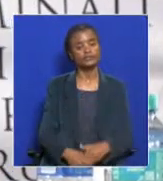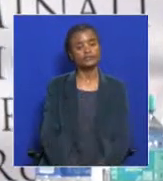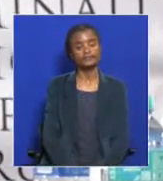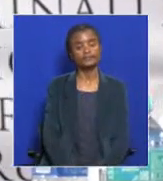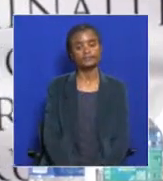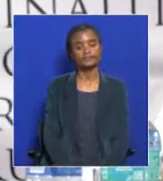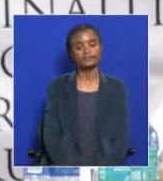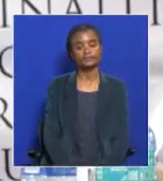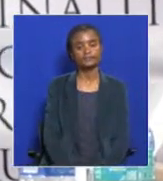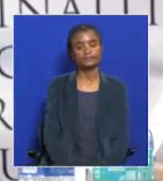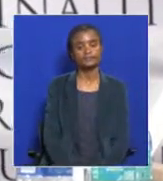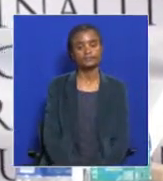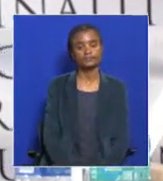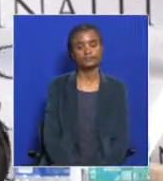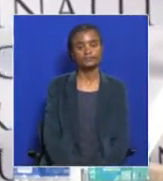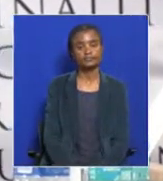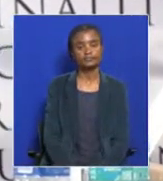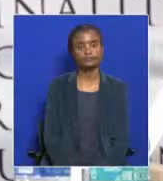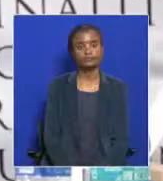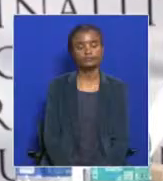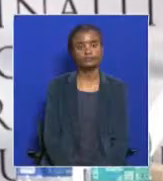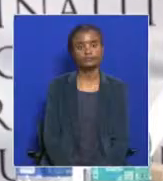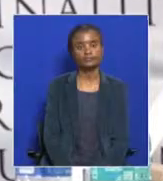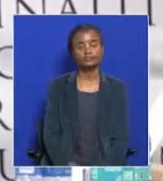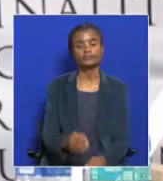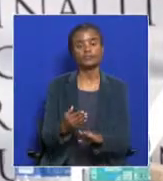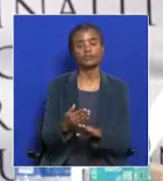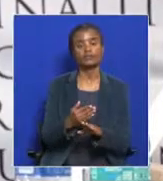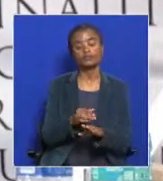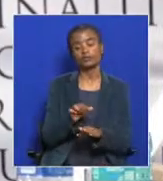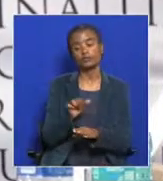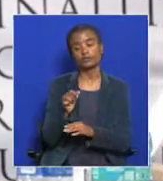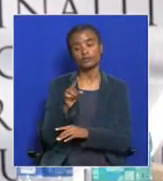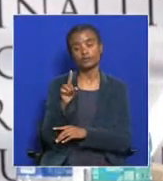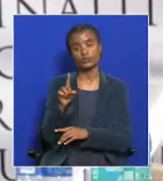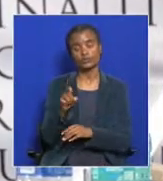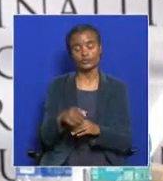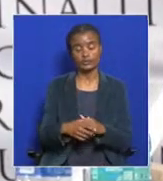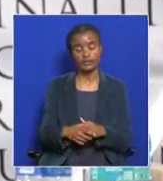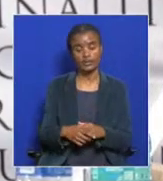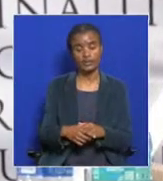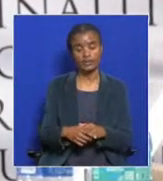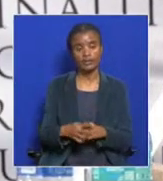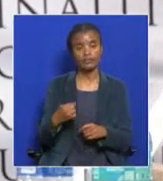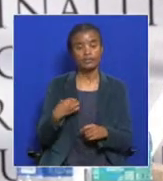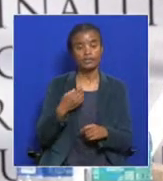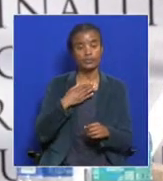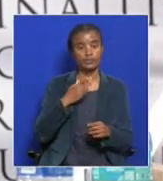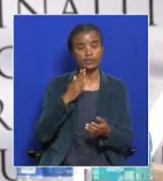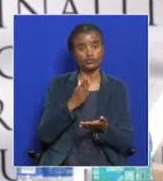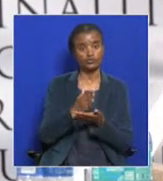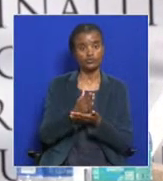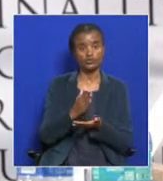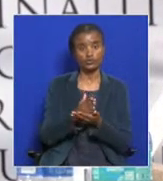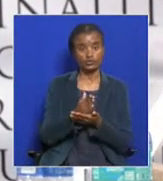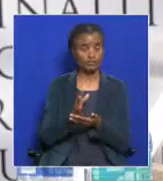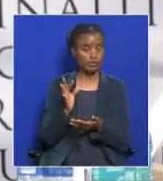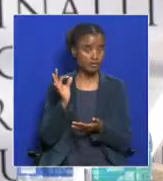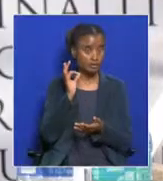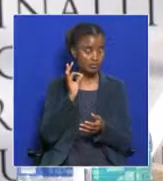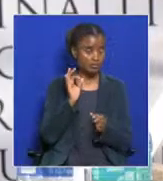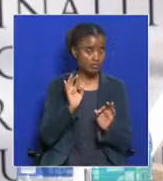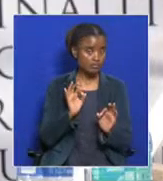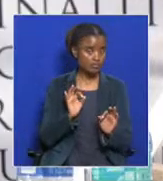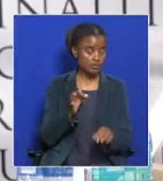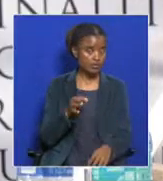Before I turn to my next question, I just want to be sure that I heard you correctly.